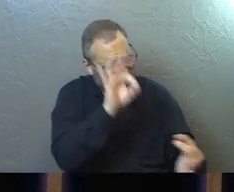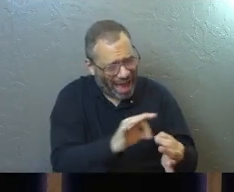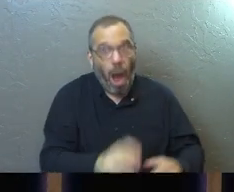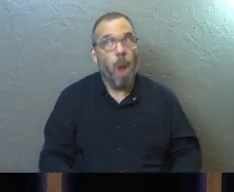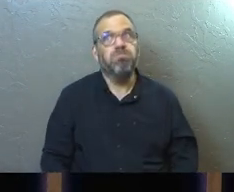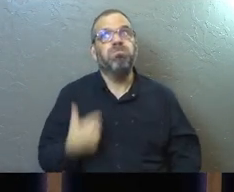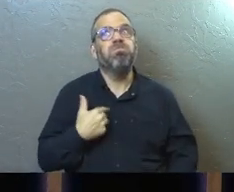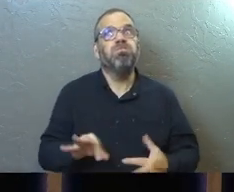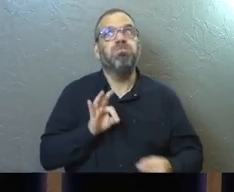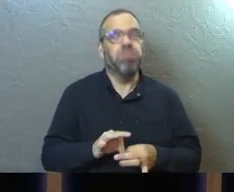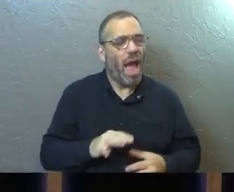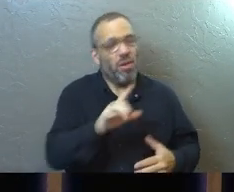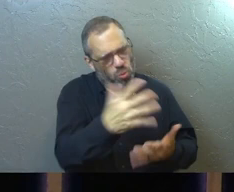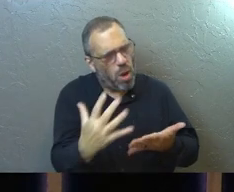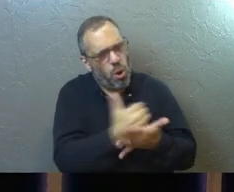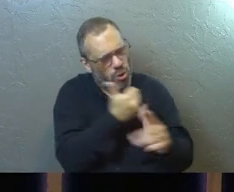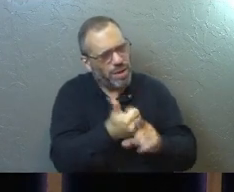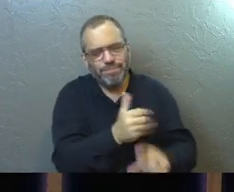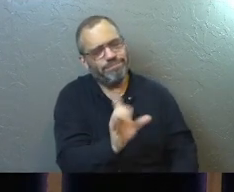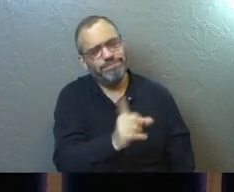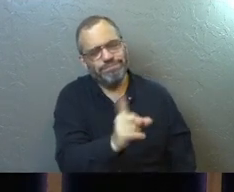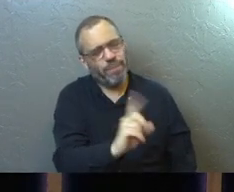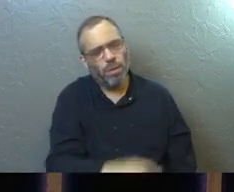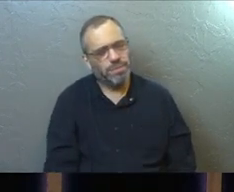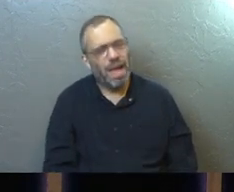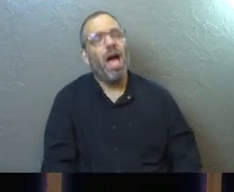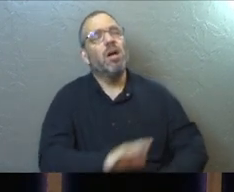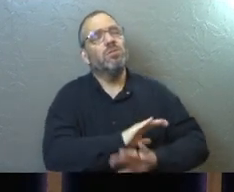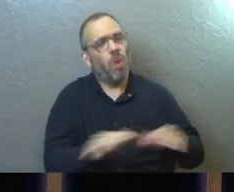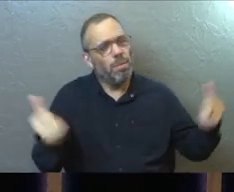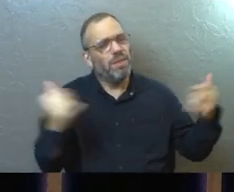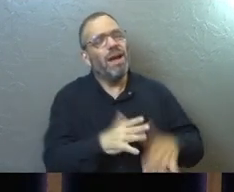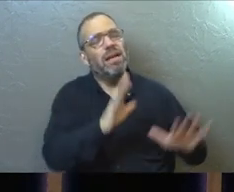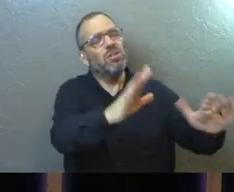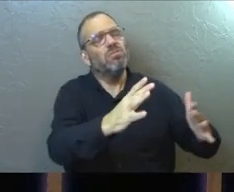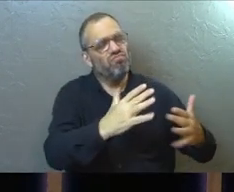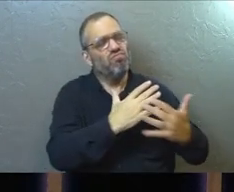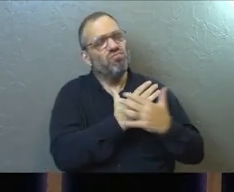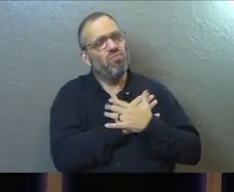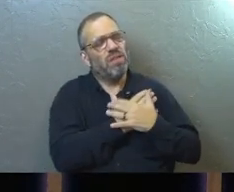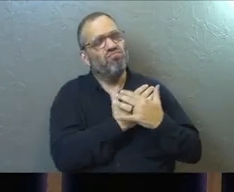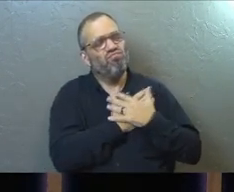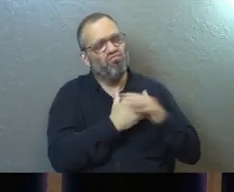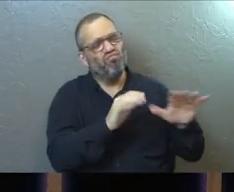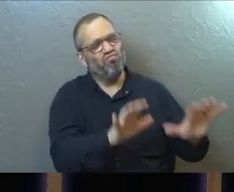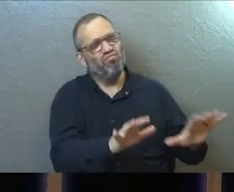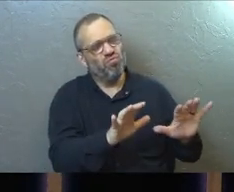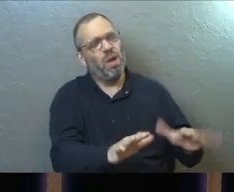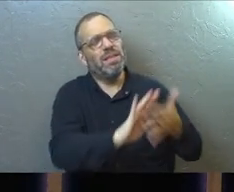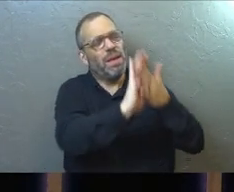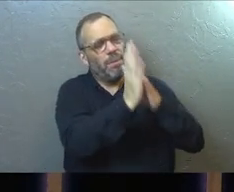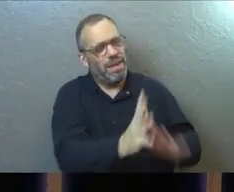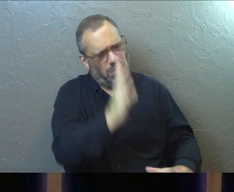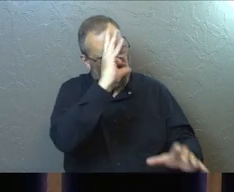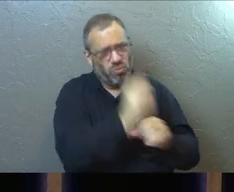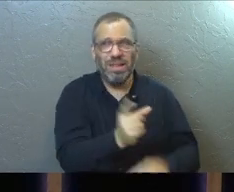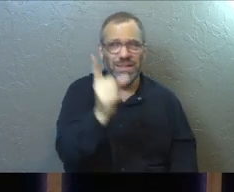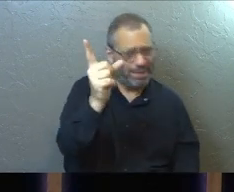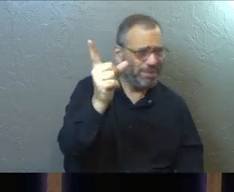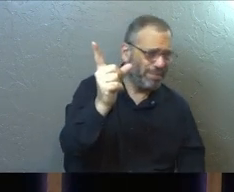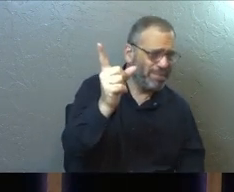I know you want to earn this on your own, but you're never going to. Don't be afraid. Just rest. Just have peace. Just trust